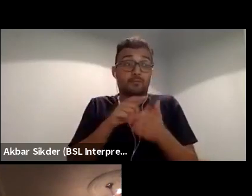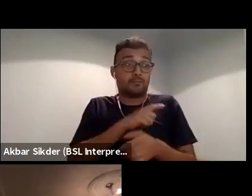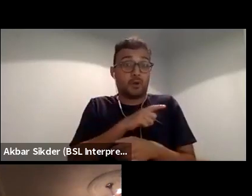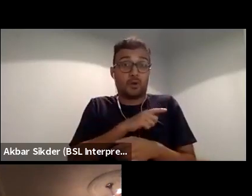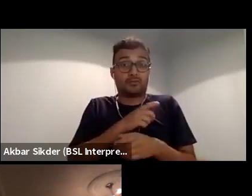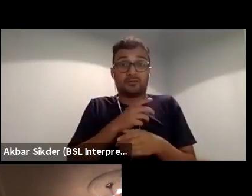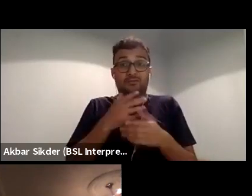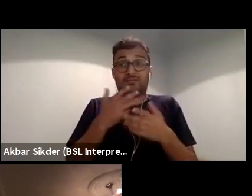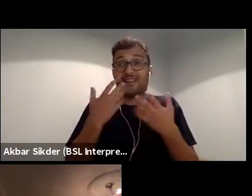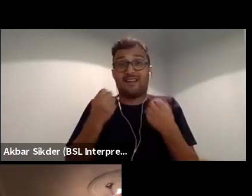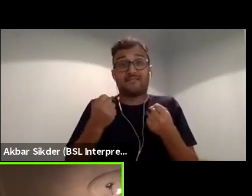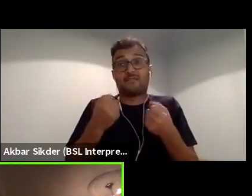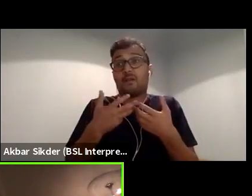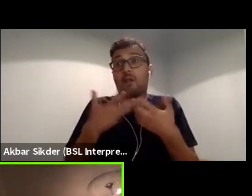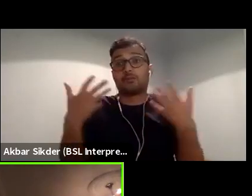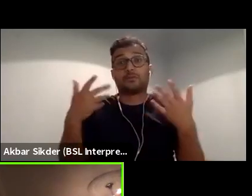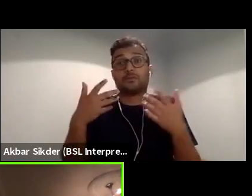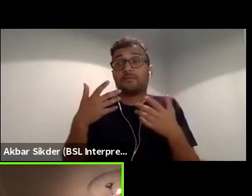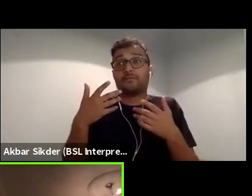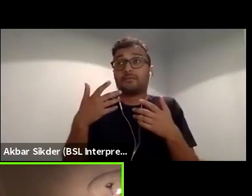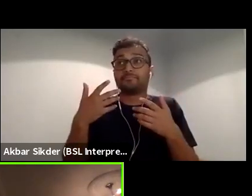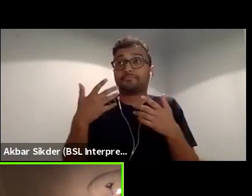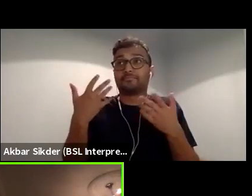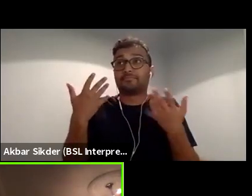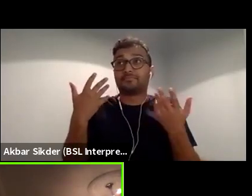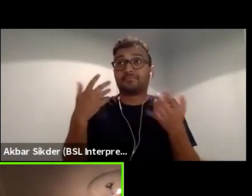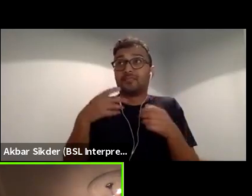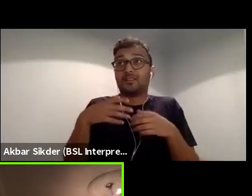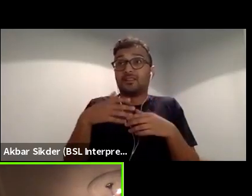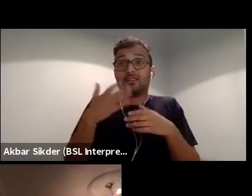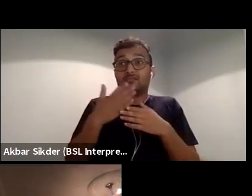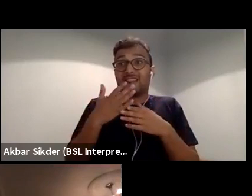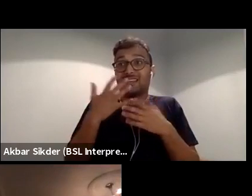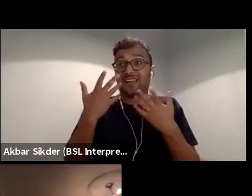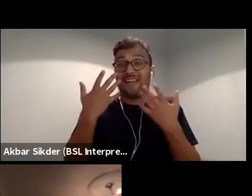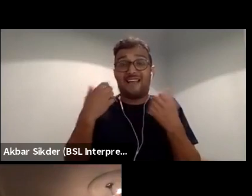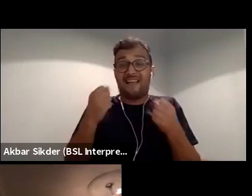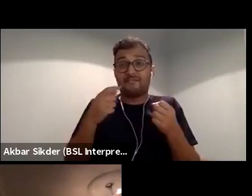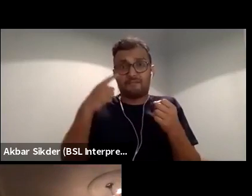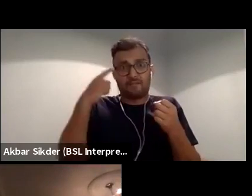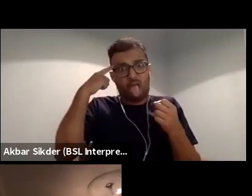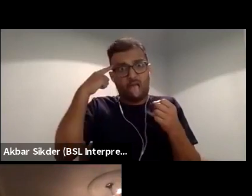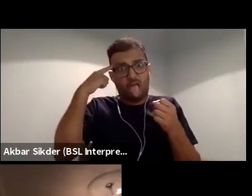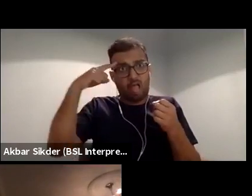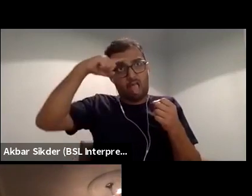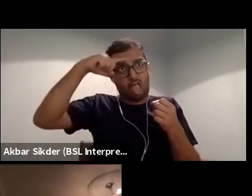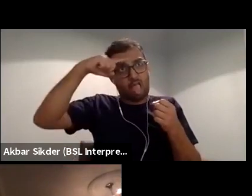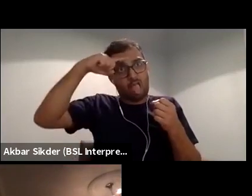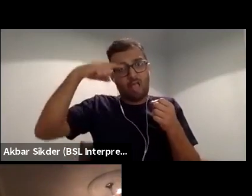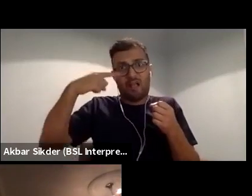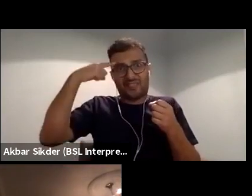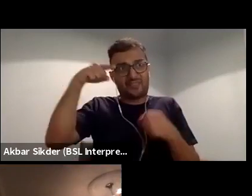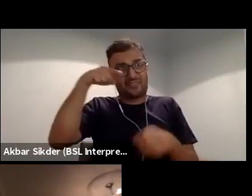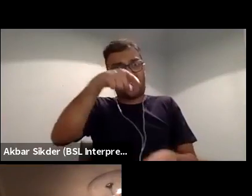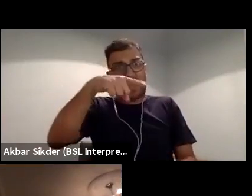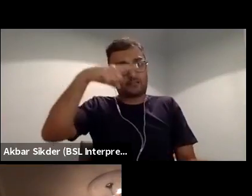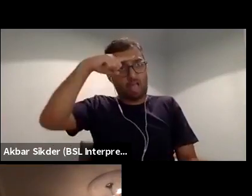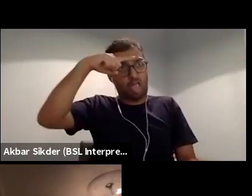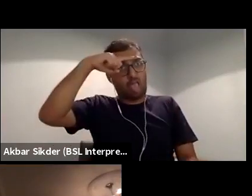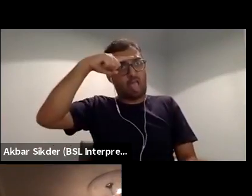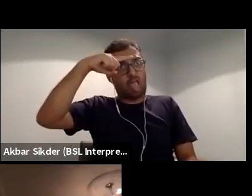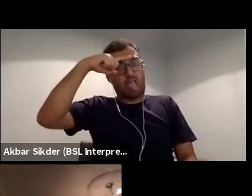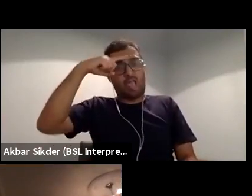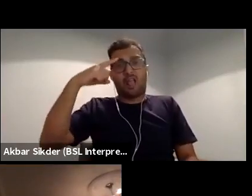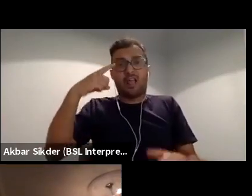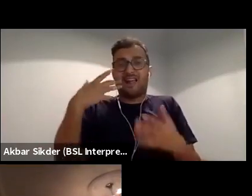from, you know, which comes from a range of reasons, I guess. But you know, I think it's